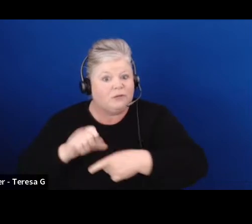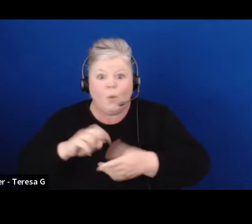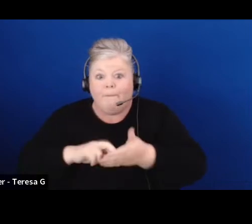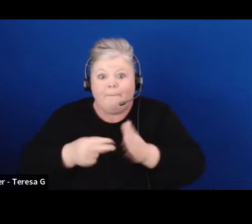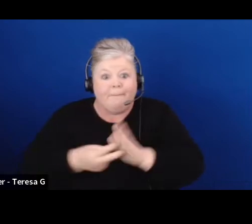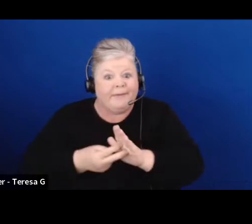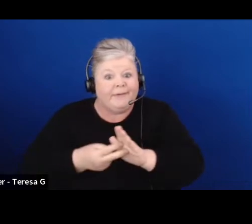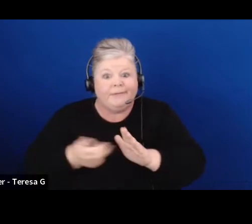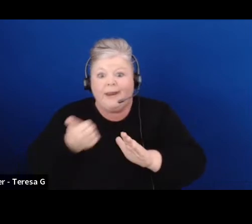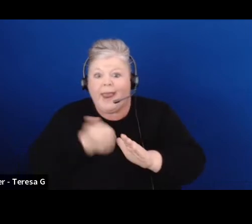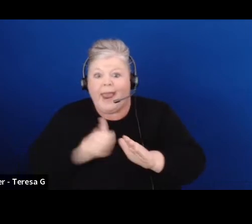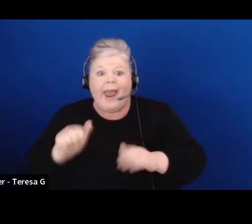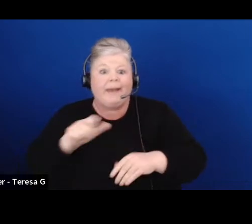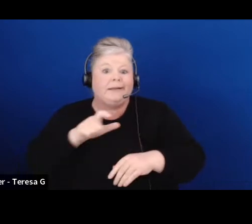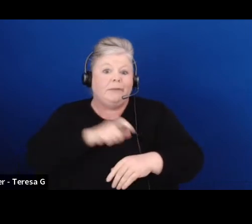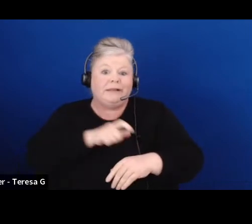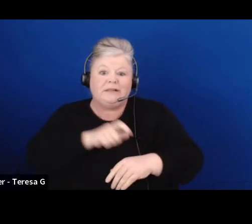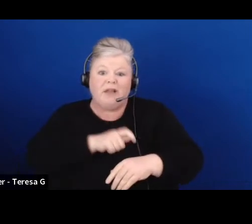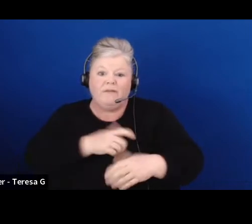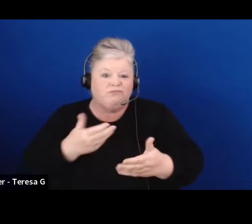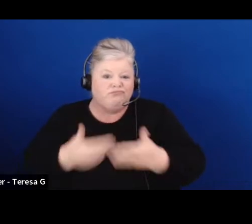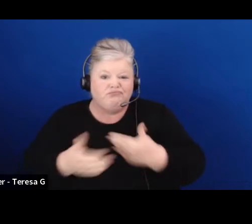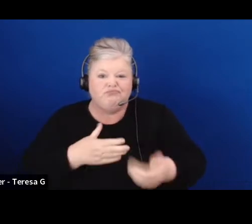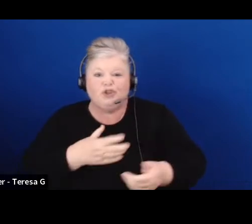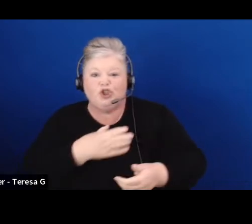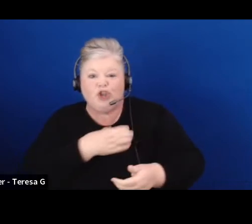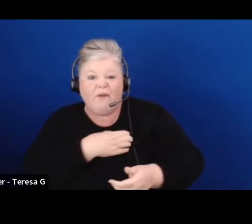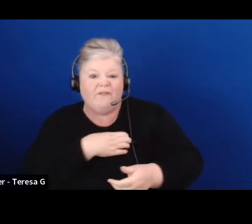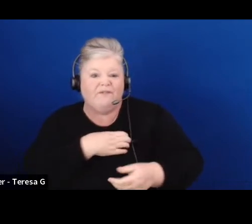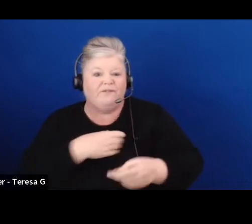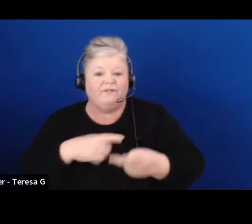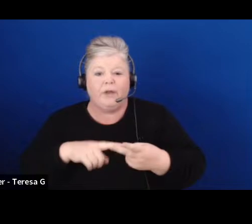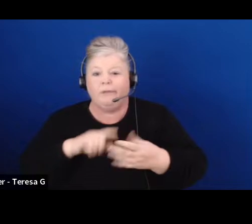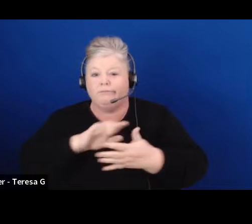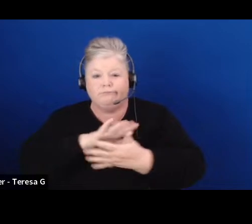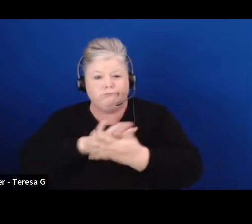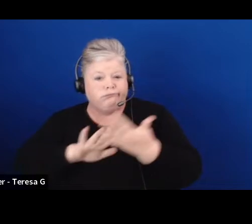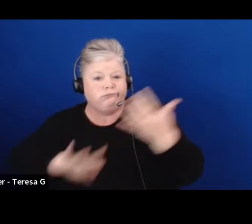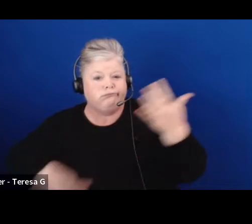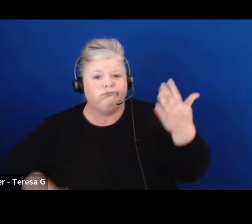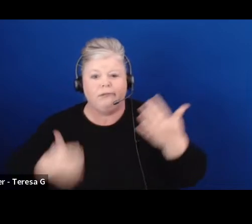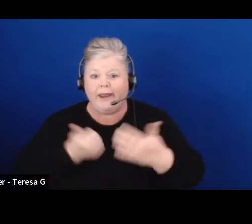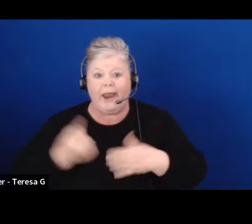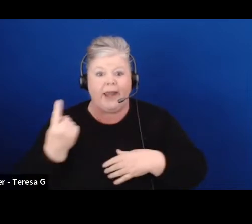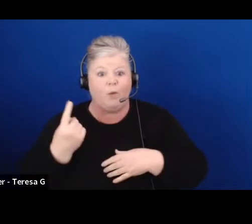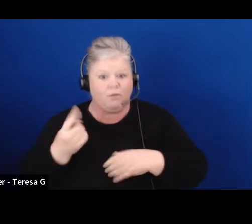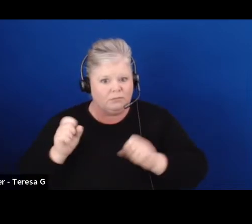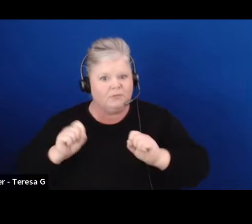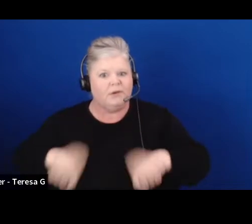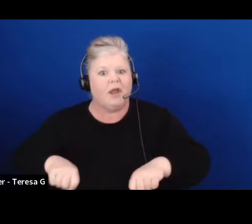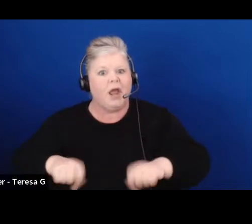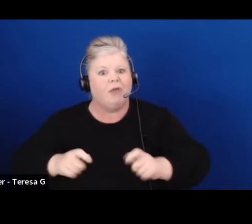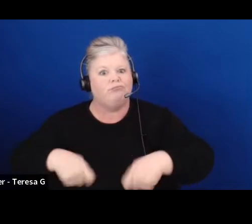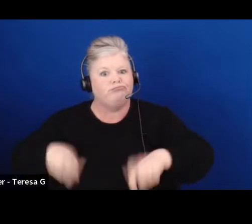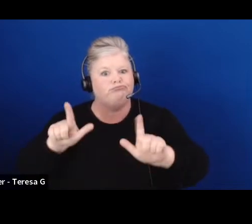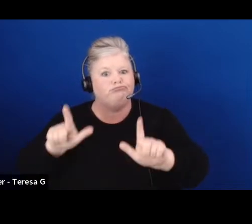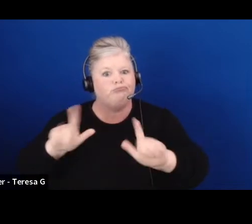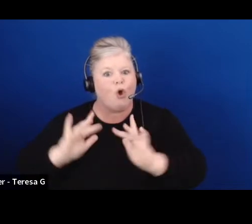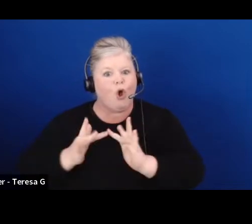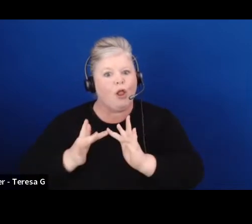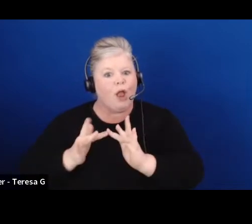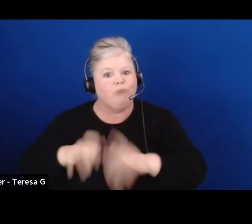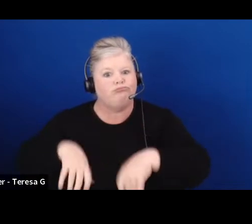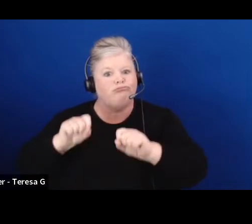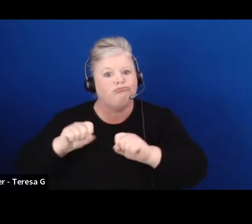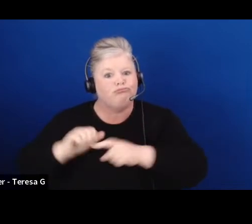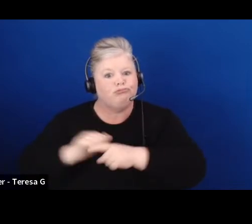the state, sheriffs, deputies, clerks, whoever, could go online and take this training